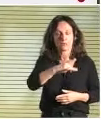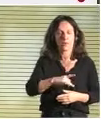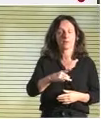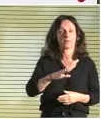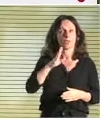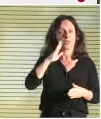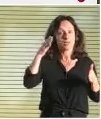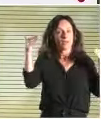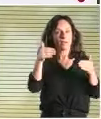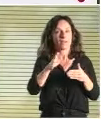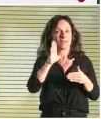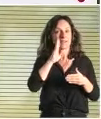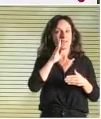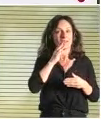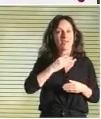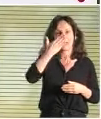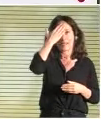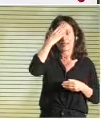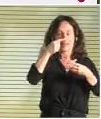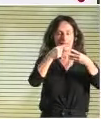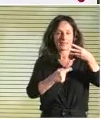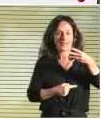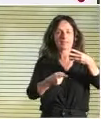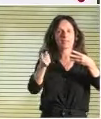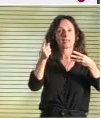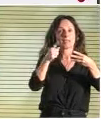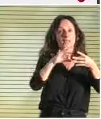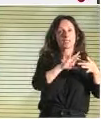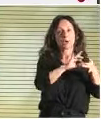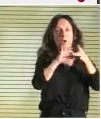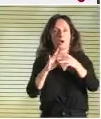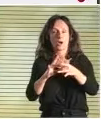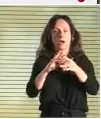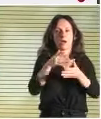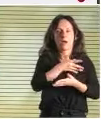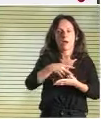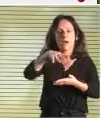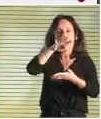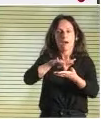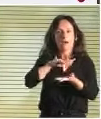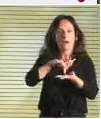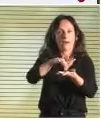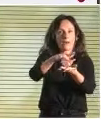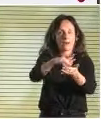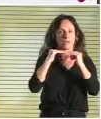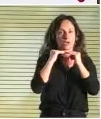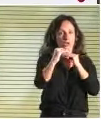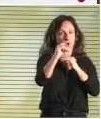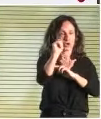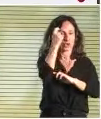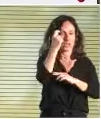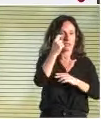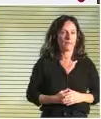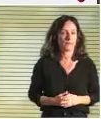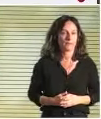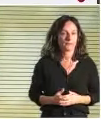driving the sustainability agenda. And this is probably also today on me to give you a little bit a view